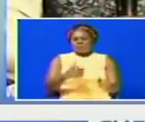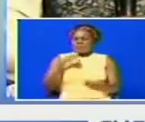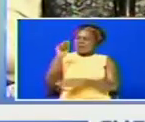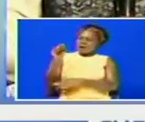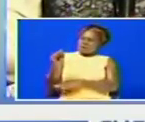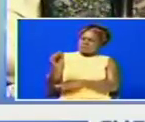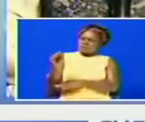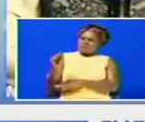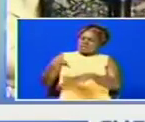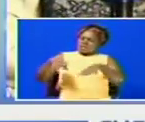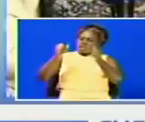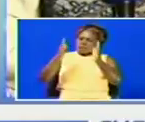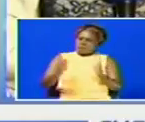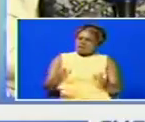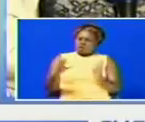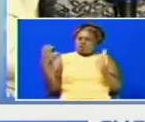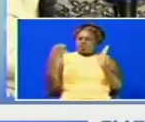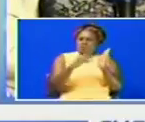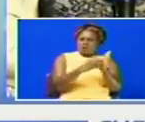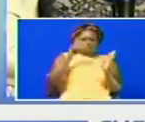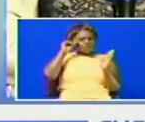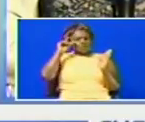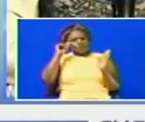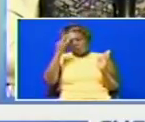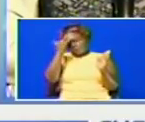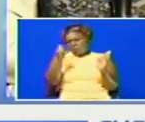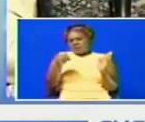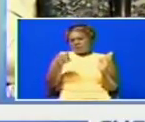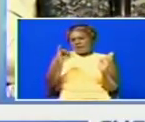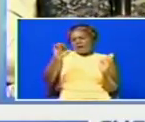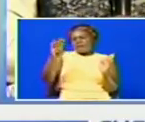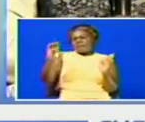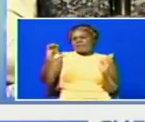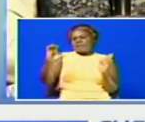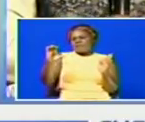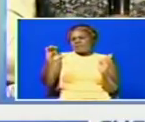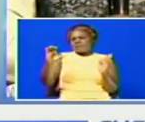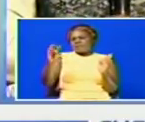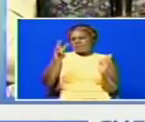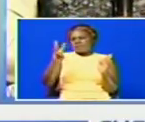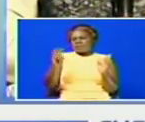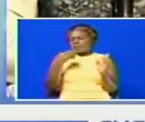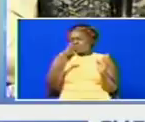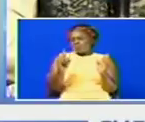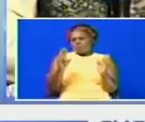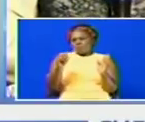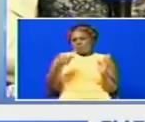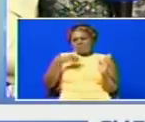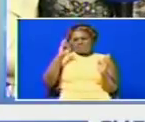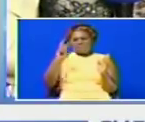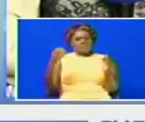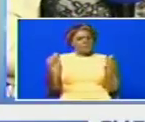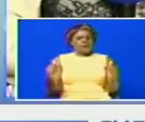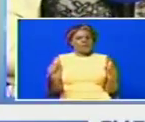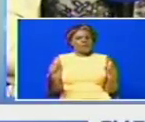asked, is it the chairman who posted that tweet? Why wasn't it on the IEBC Twitter handle? And the commissioner said, well, I've not seen that